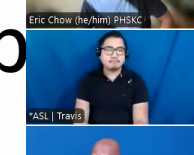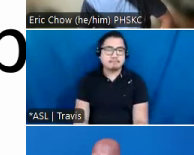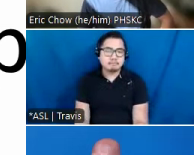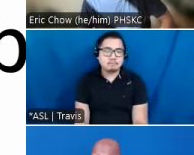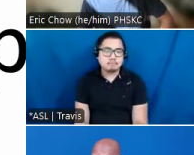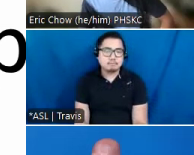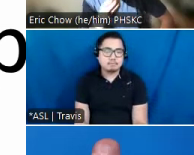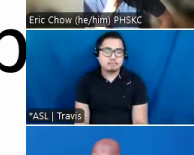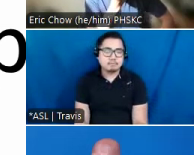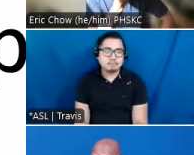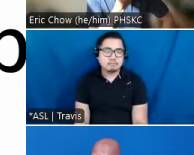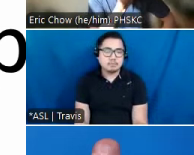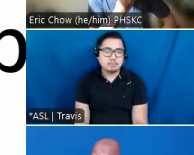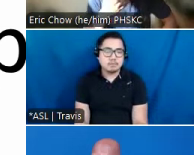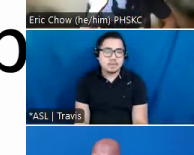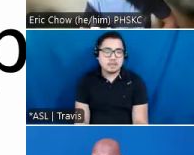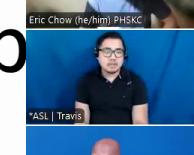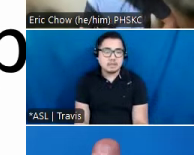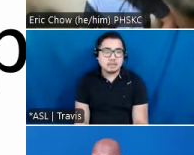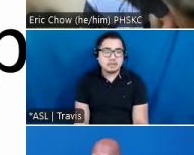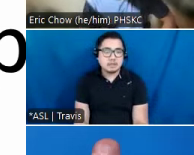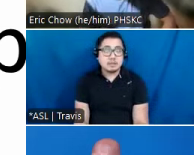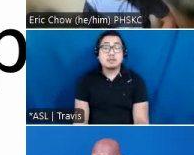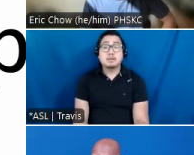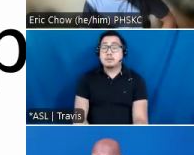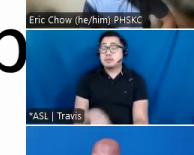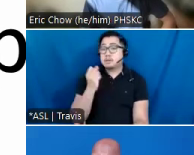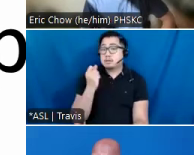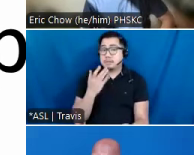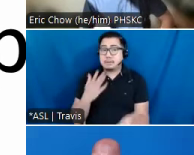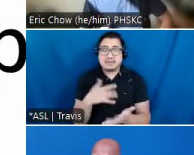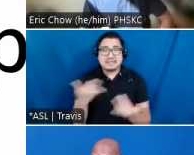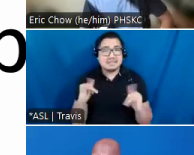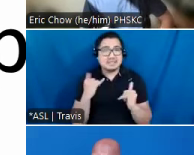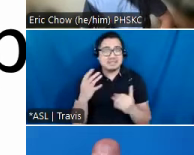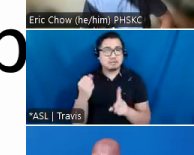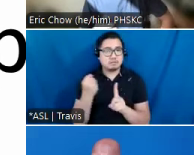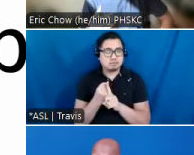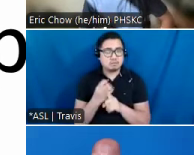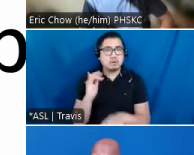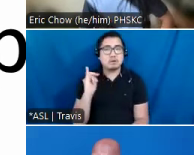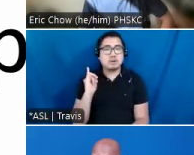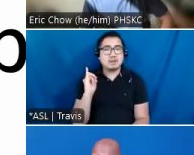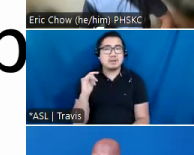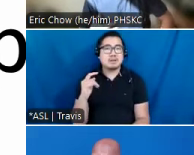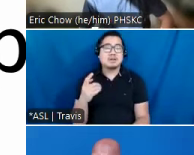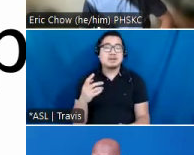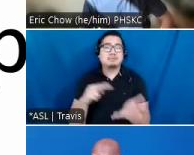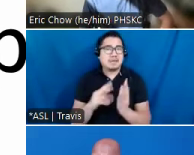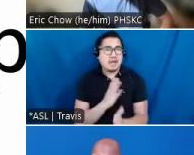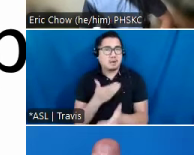It may also, although we might still get an infection, we are far less likely to get hospitalized or